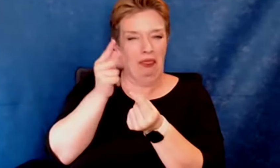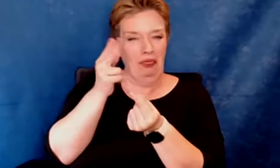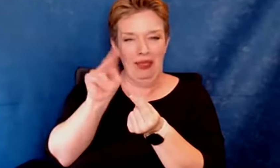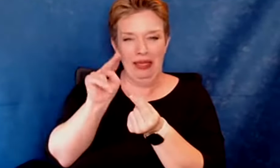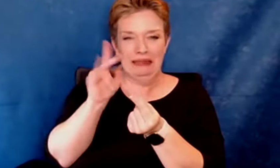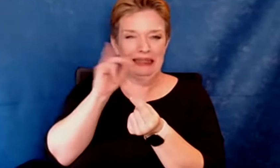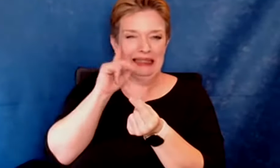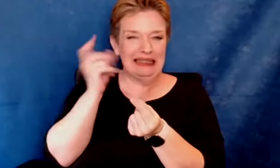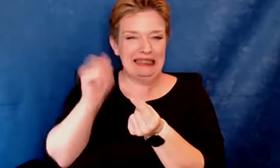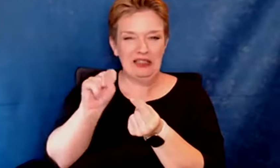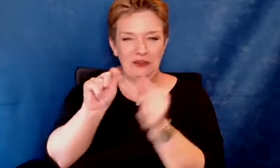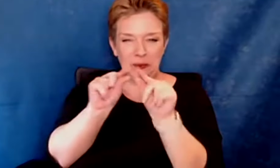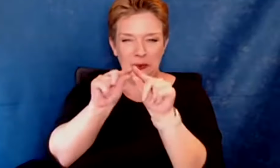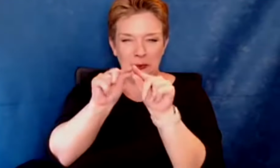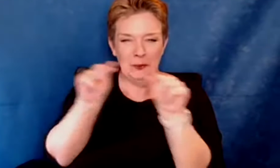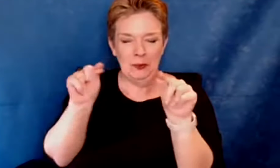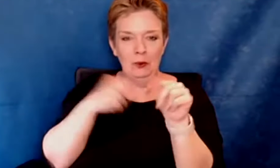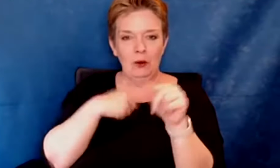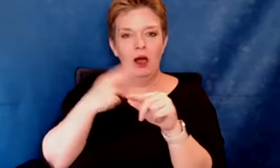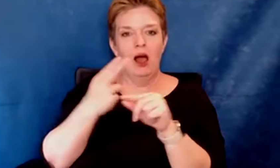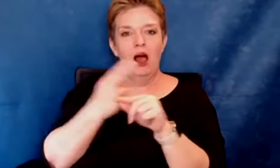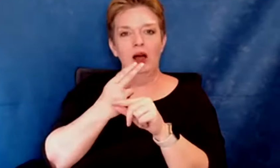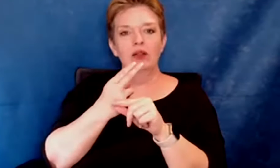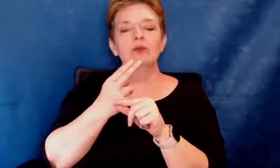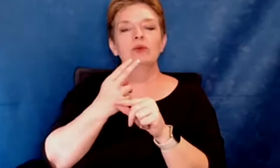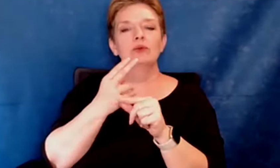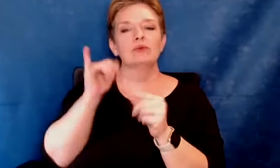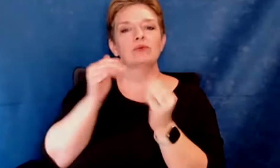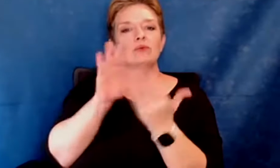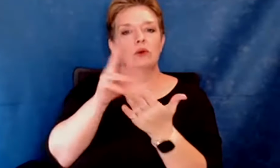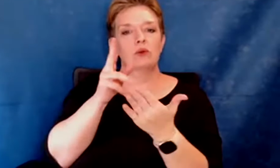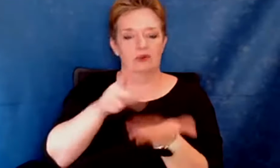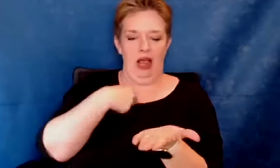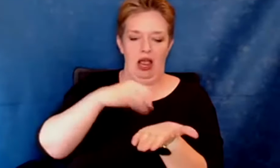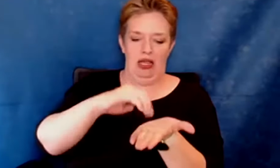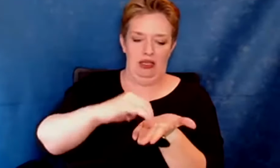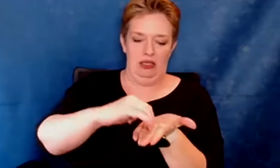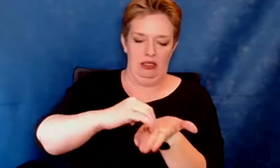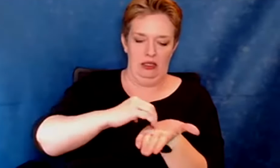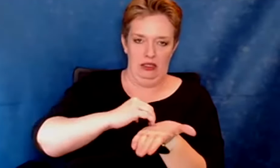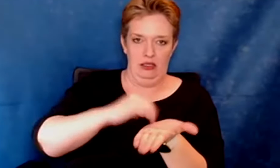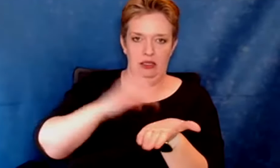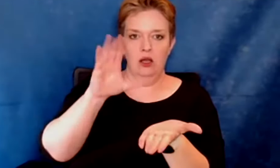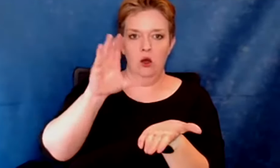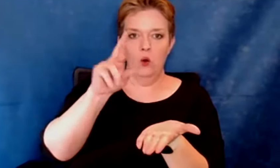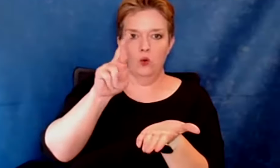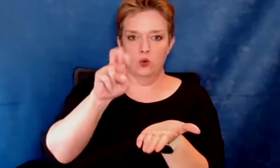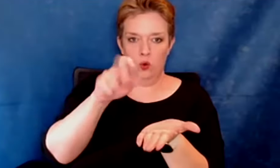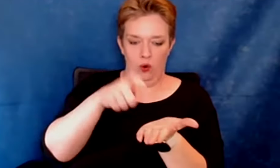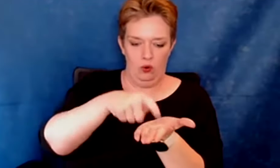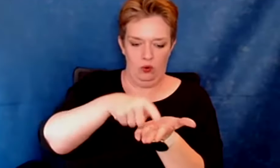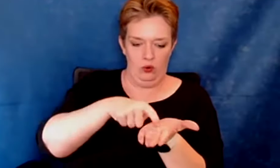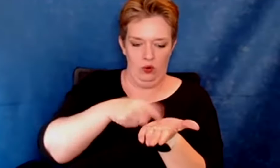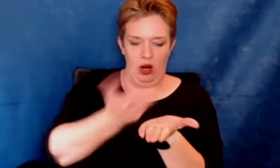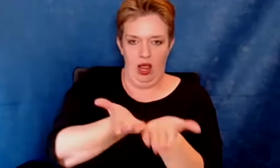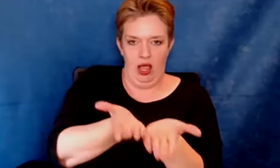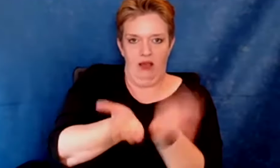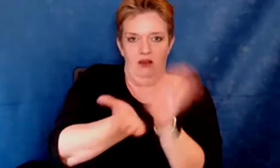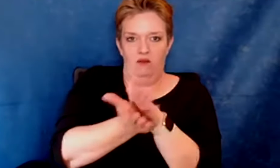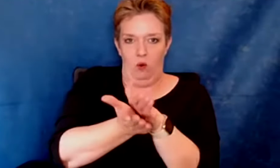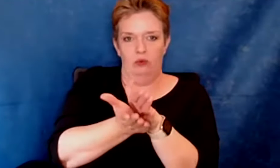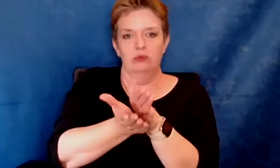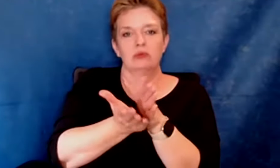silver, and I use a technique called scoring and folding. And you basically create a little V channel that then,